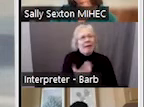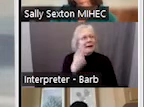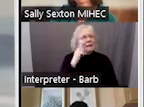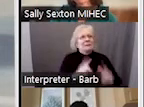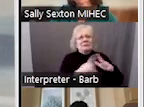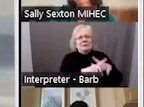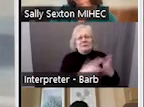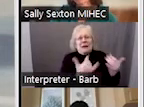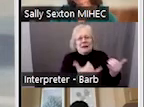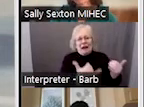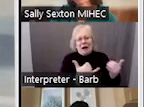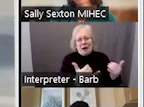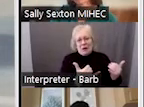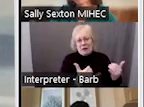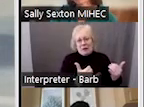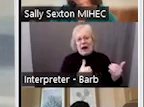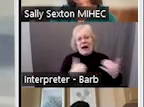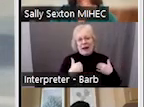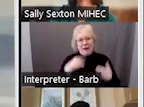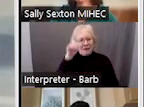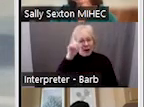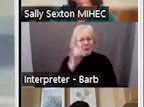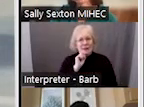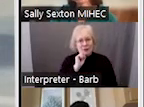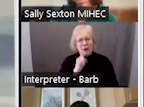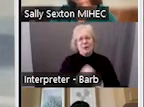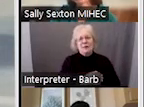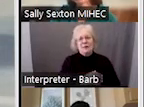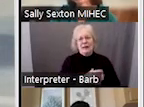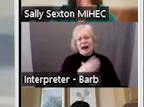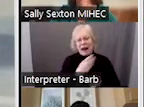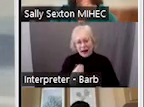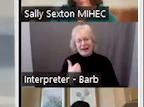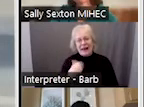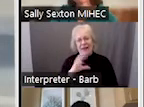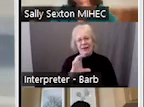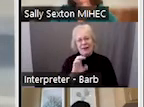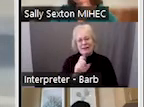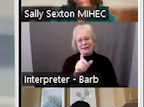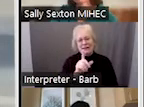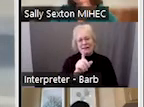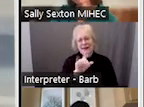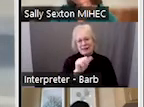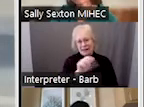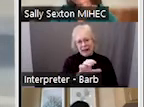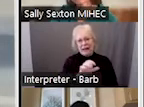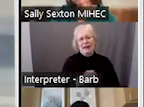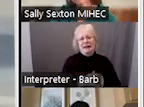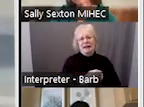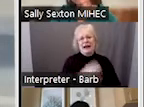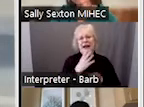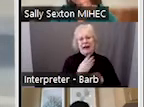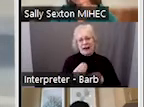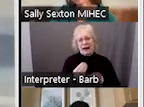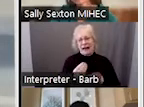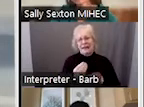right now is that I have Down syndrome and I am celiac, and I can do many, and I can put